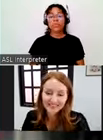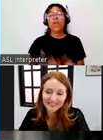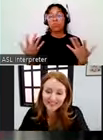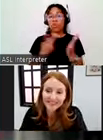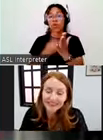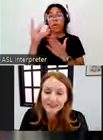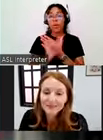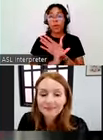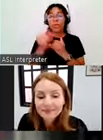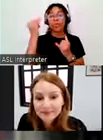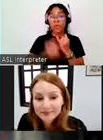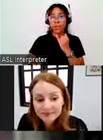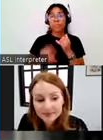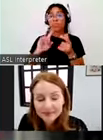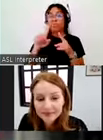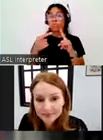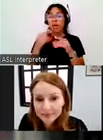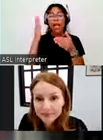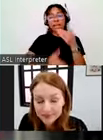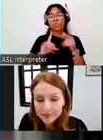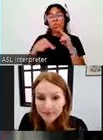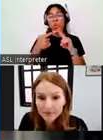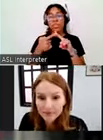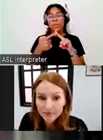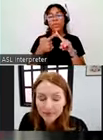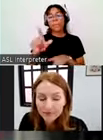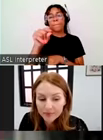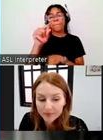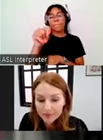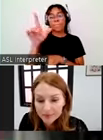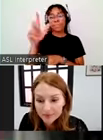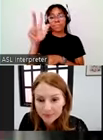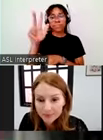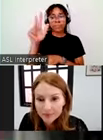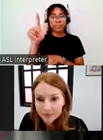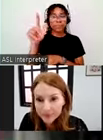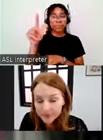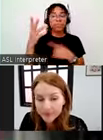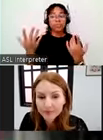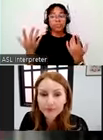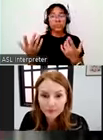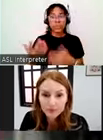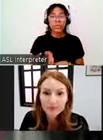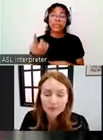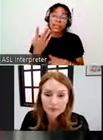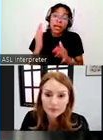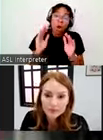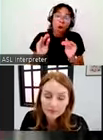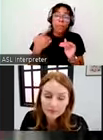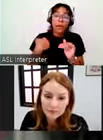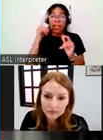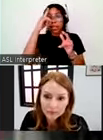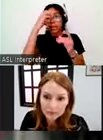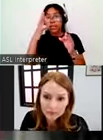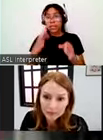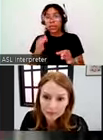in 2023, there are interim deliverables and insights that can inform this decision making in the short term. So for example, you saw